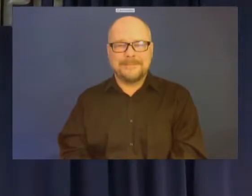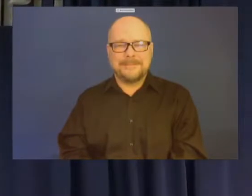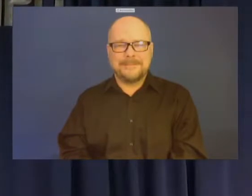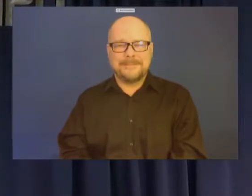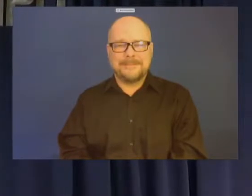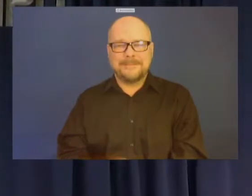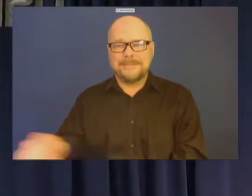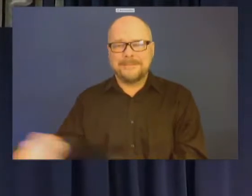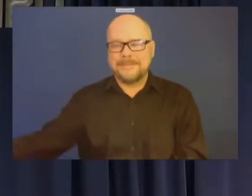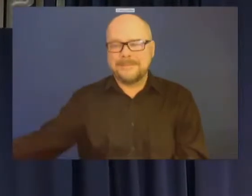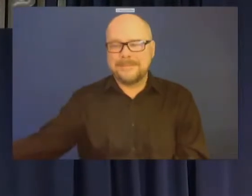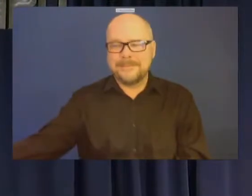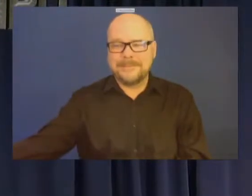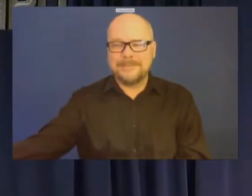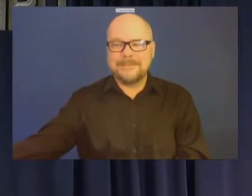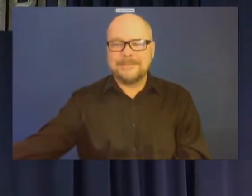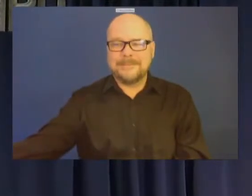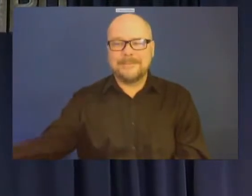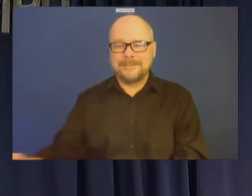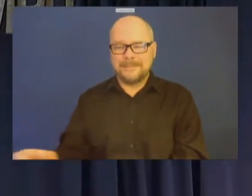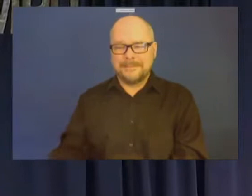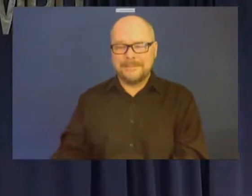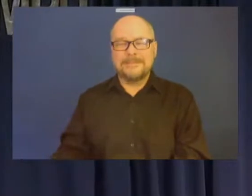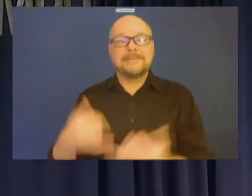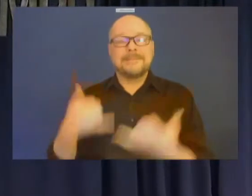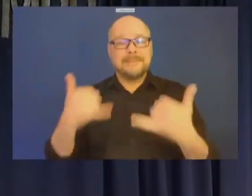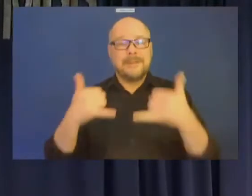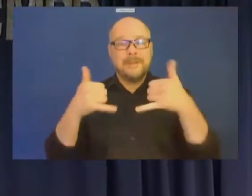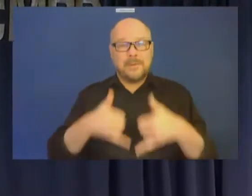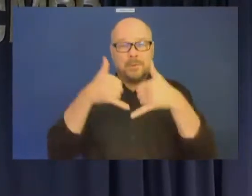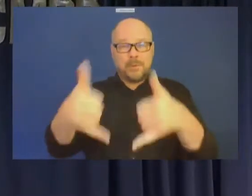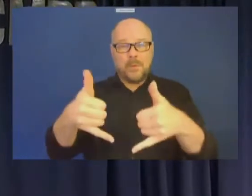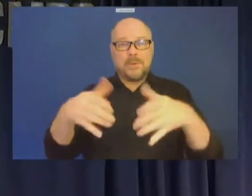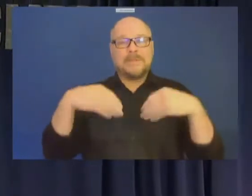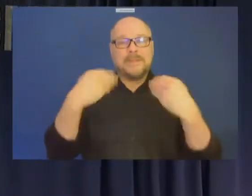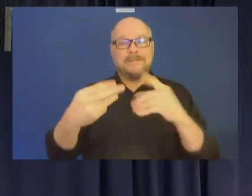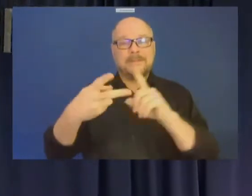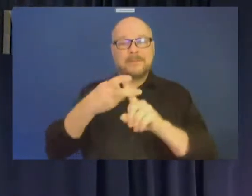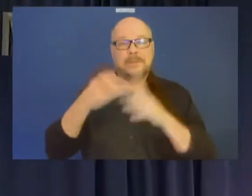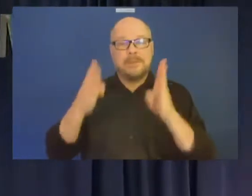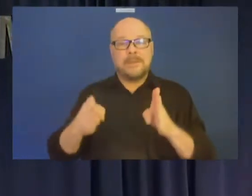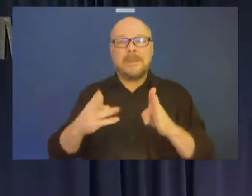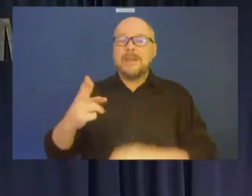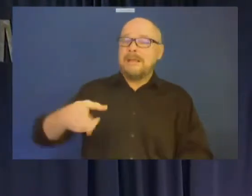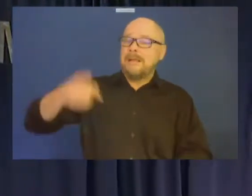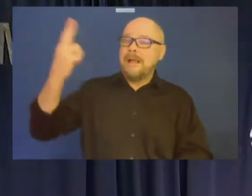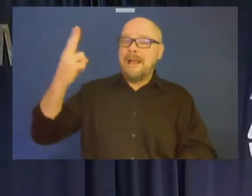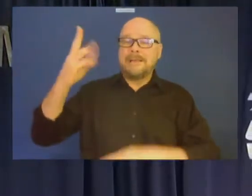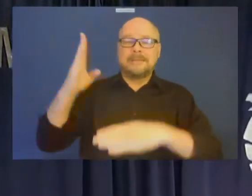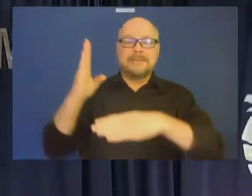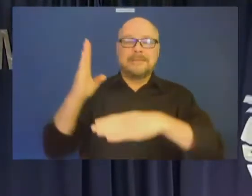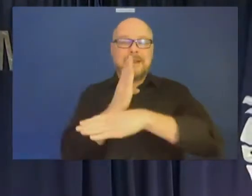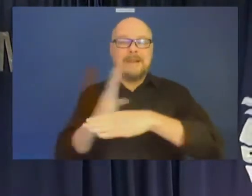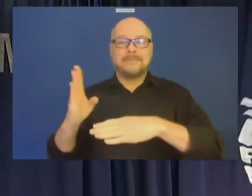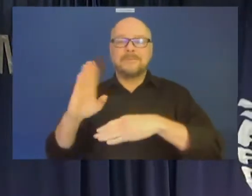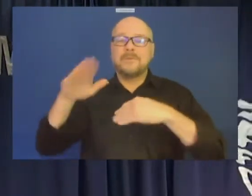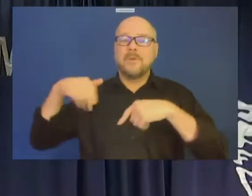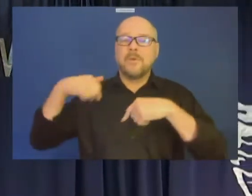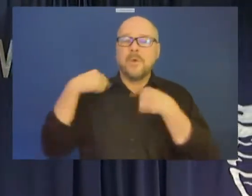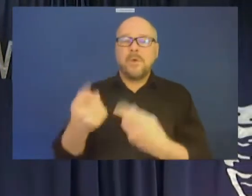The Academic Award. This award goes to the recruit with the highest average through all 35 exams.